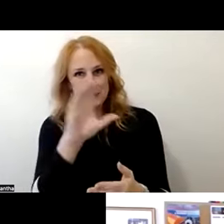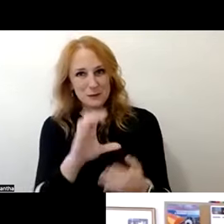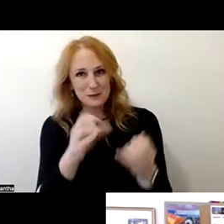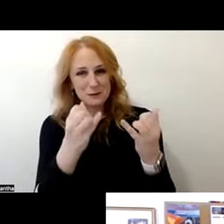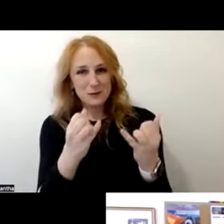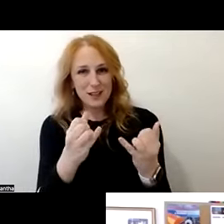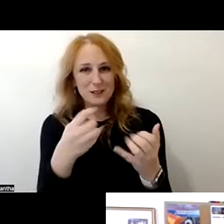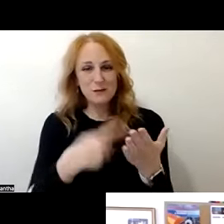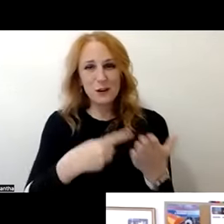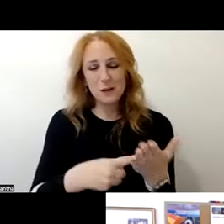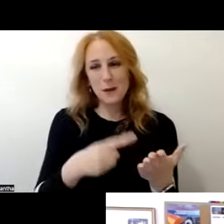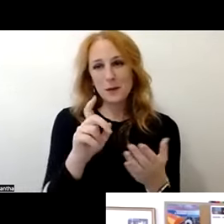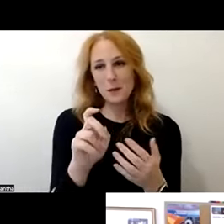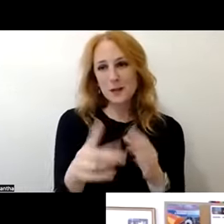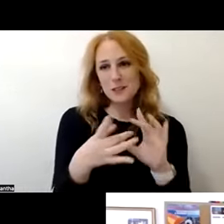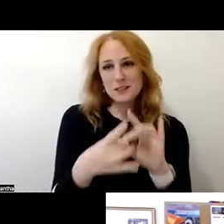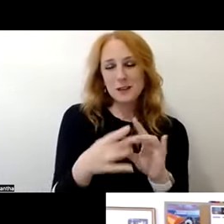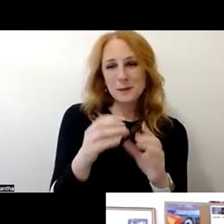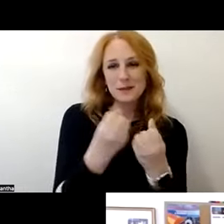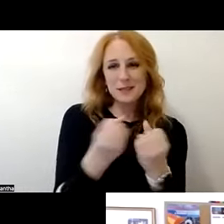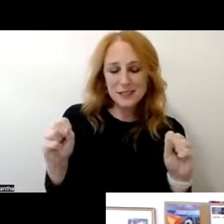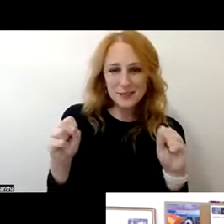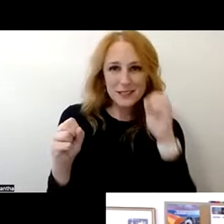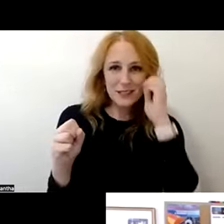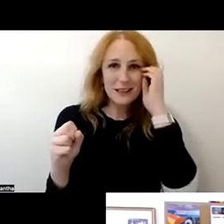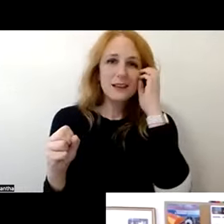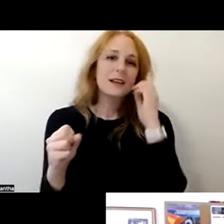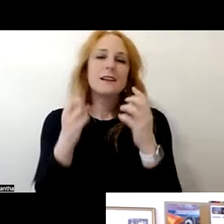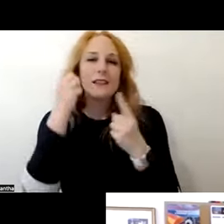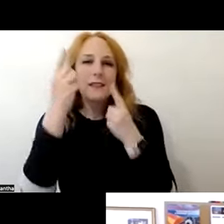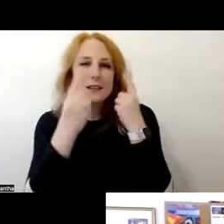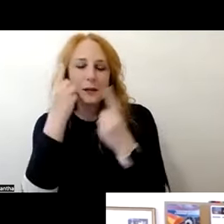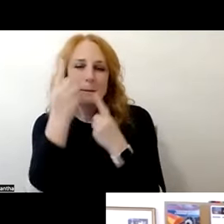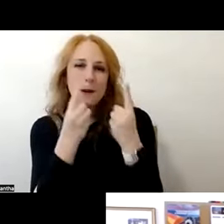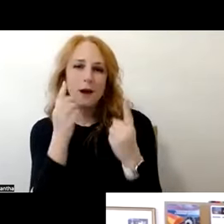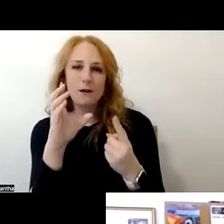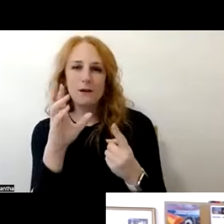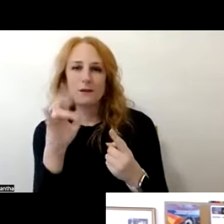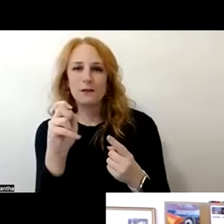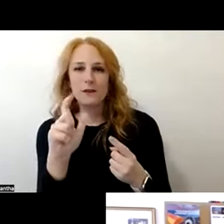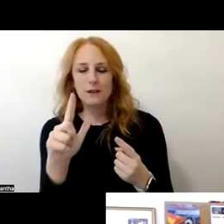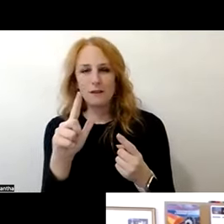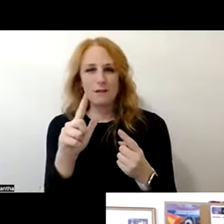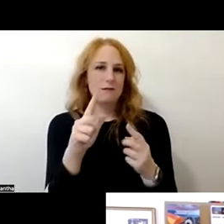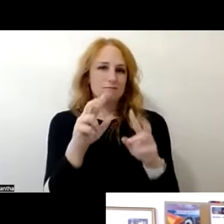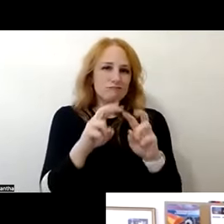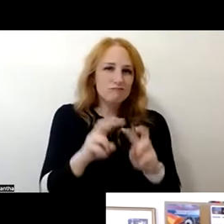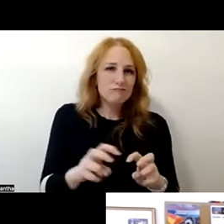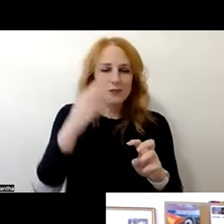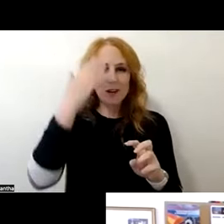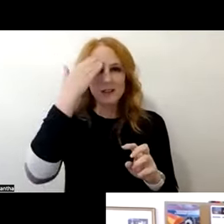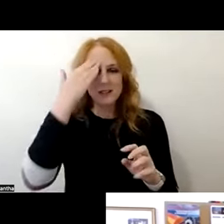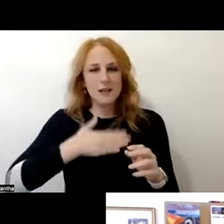question of safety from the position or the thinking around critical consciousness is such a beautiful gift. My name is